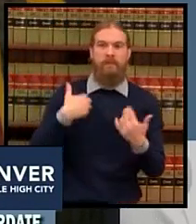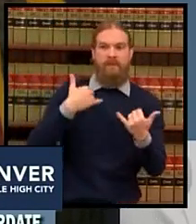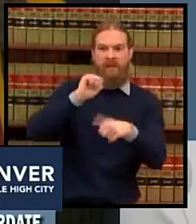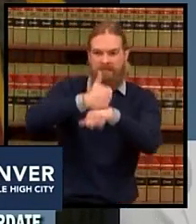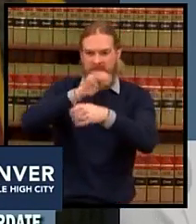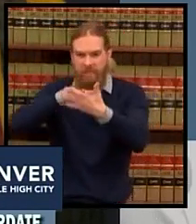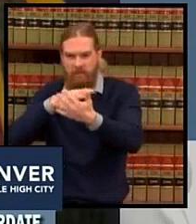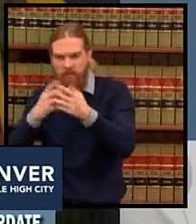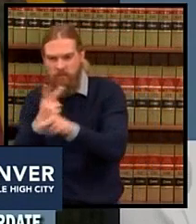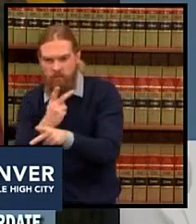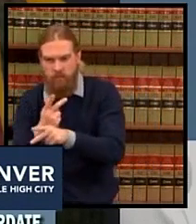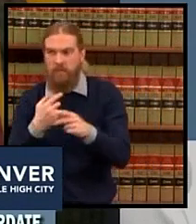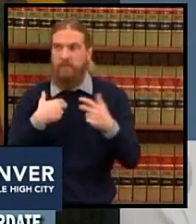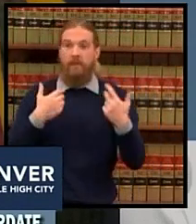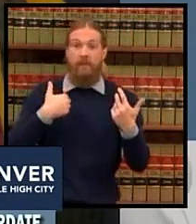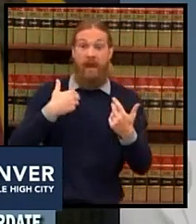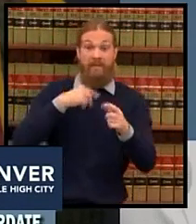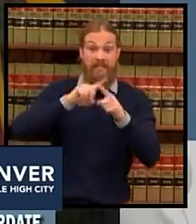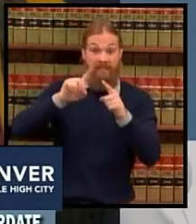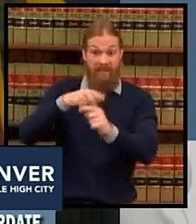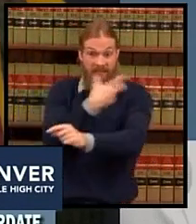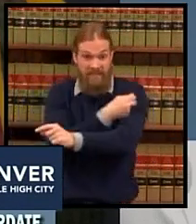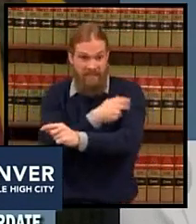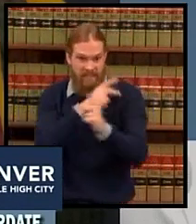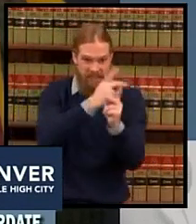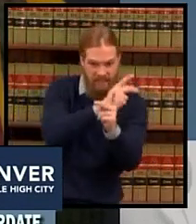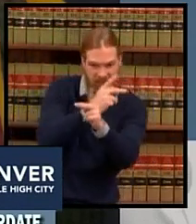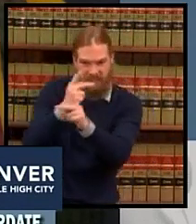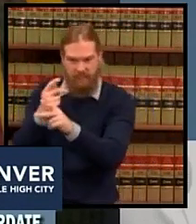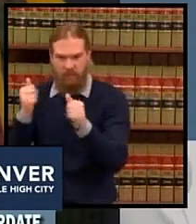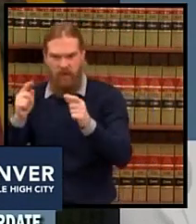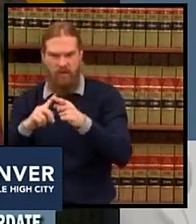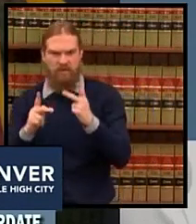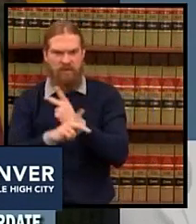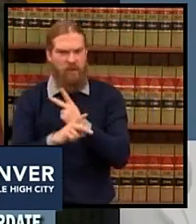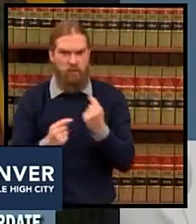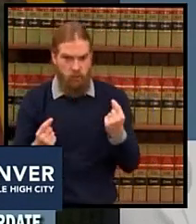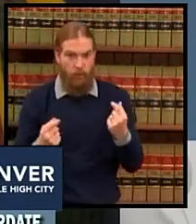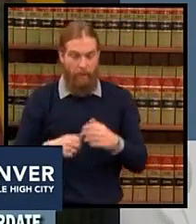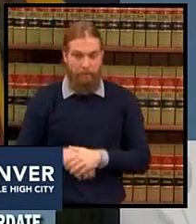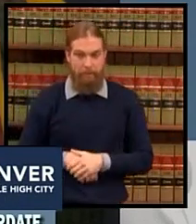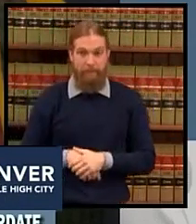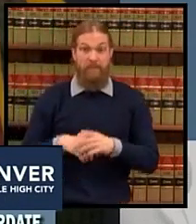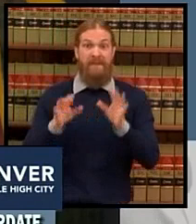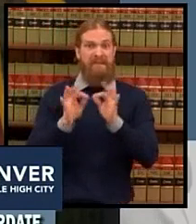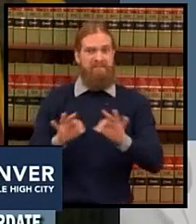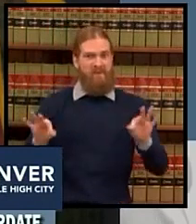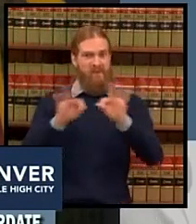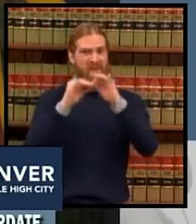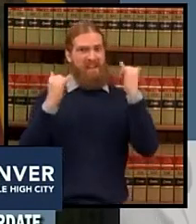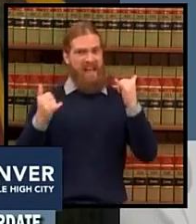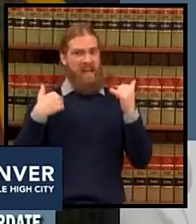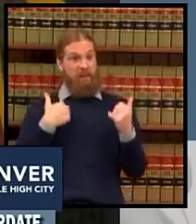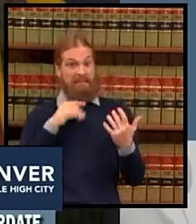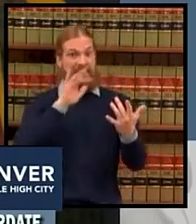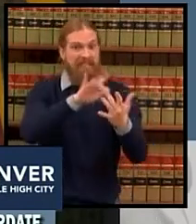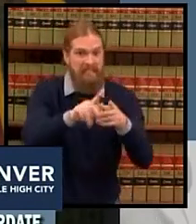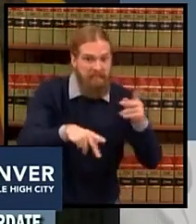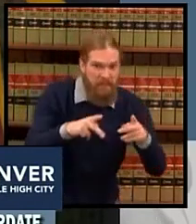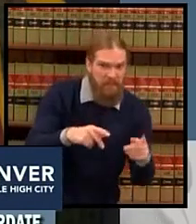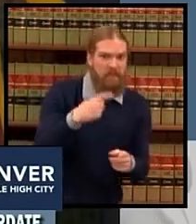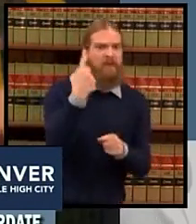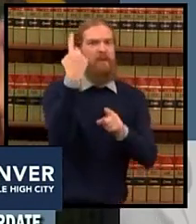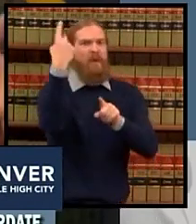of vaccination. And so this is critical for us to continue to reach those who are in 1A, and 1B,